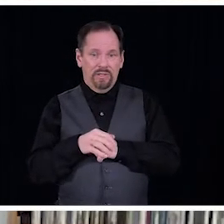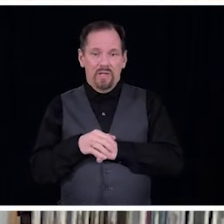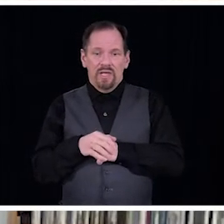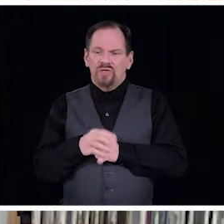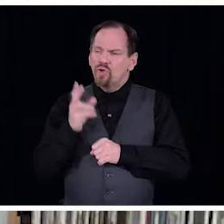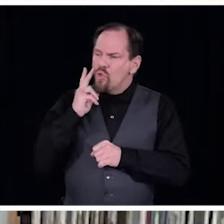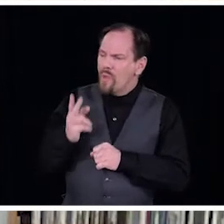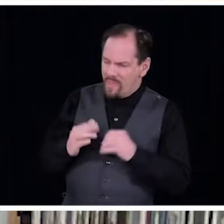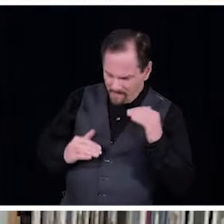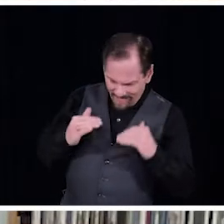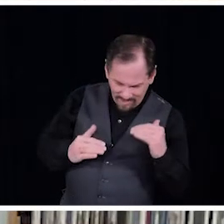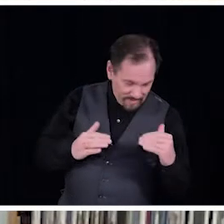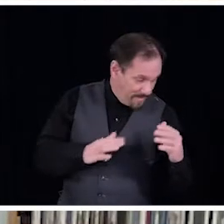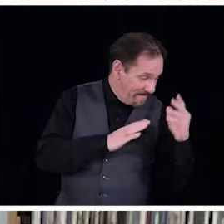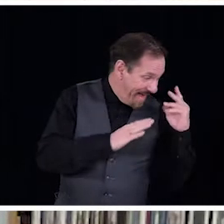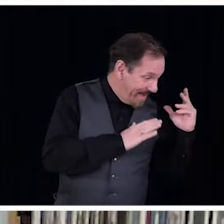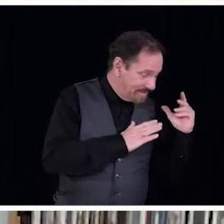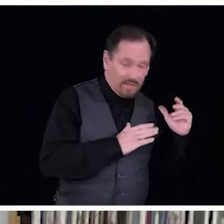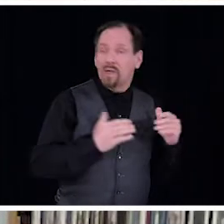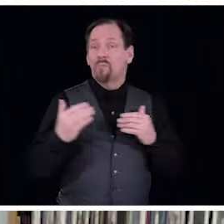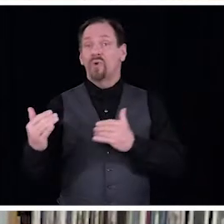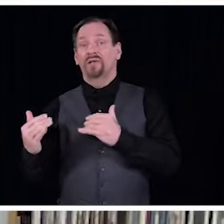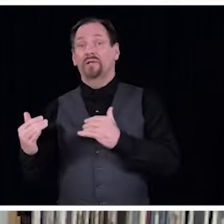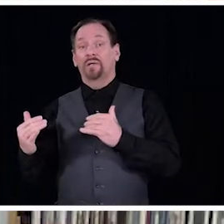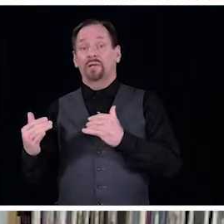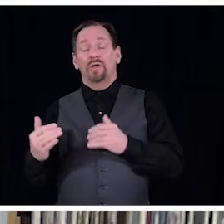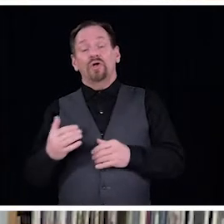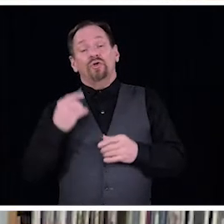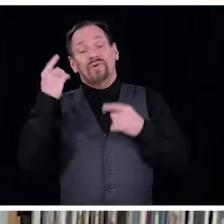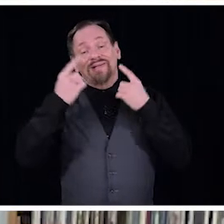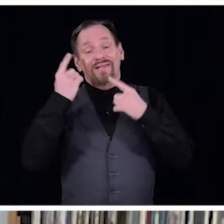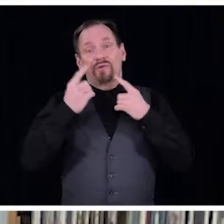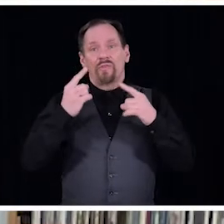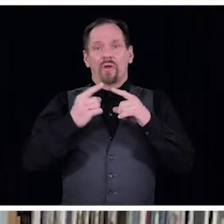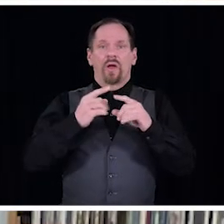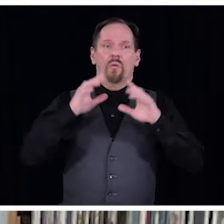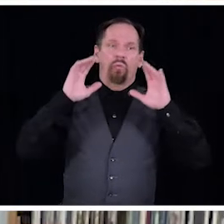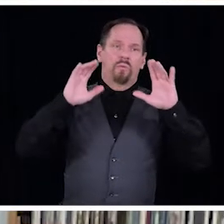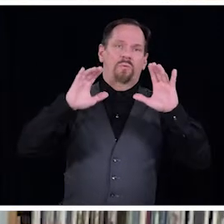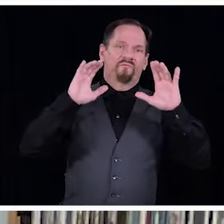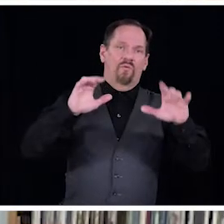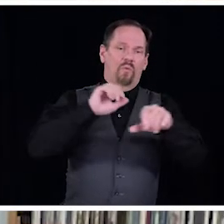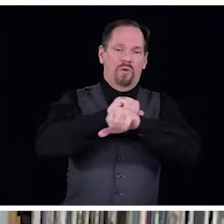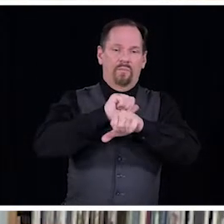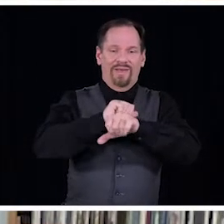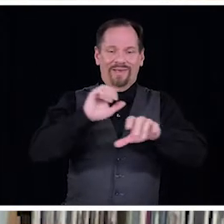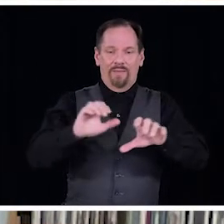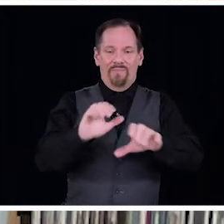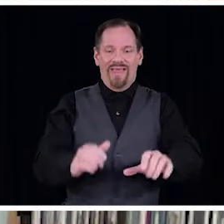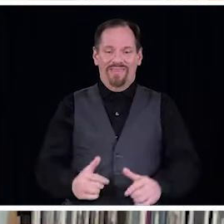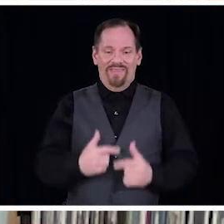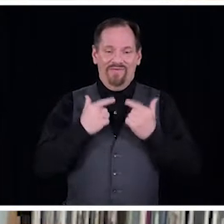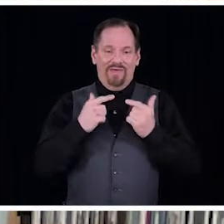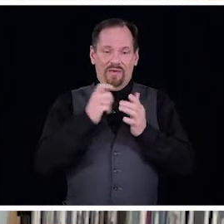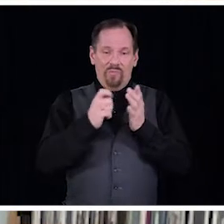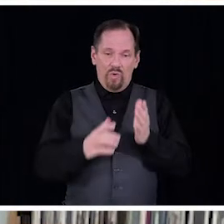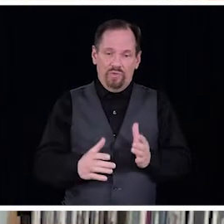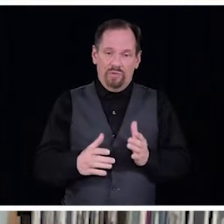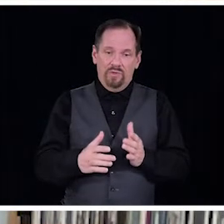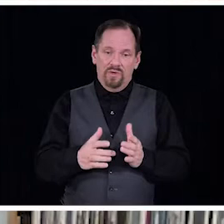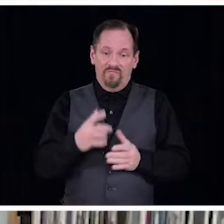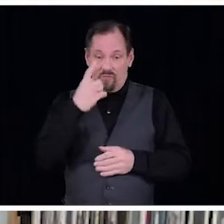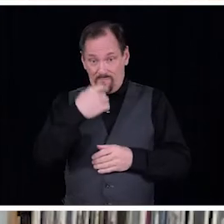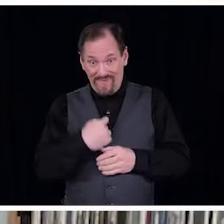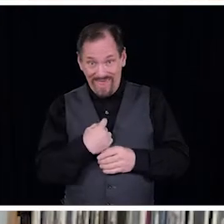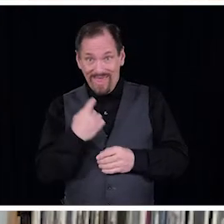and present, to highlight the extraordinary work being done by living composers. For me, this has always mattered most, and I wouldn't be a critic if